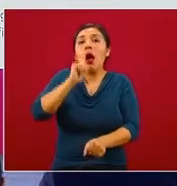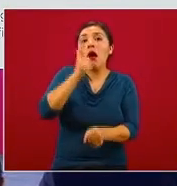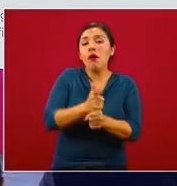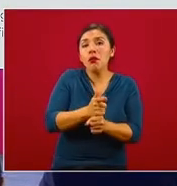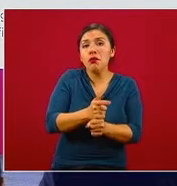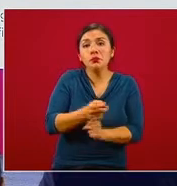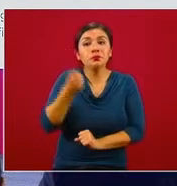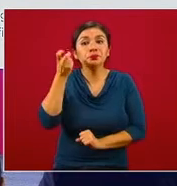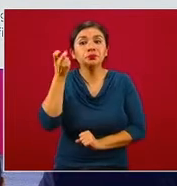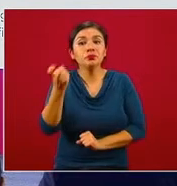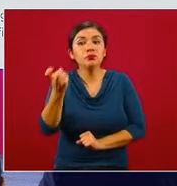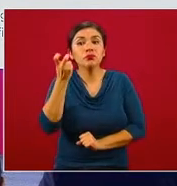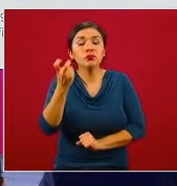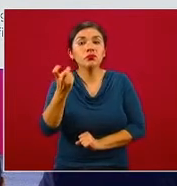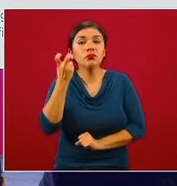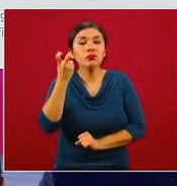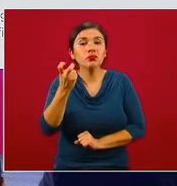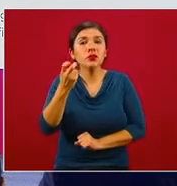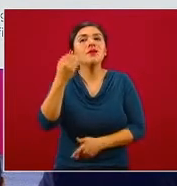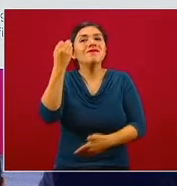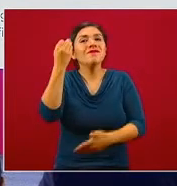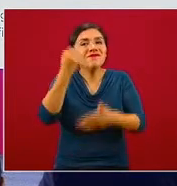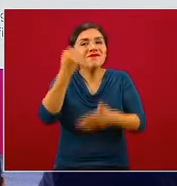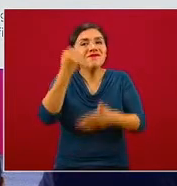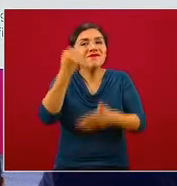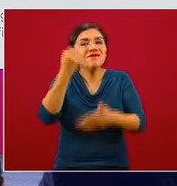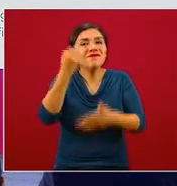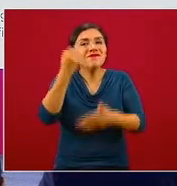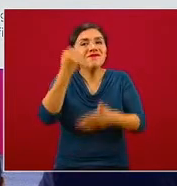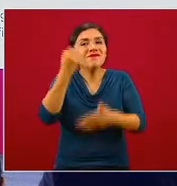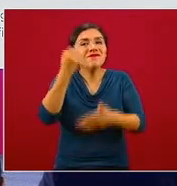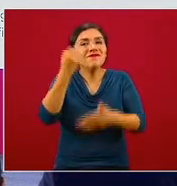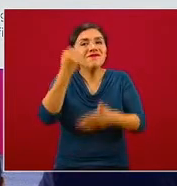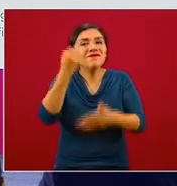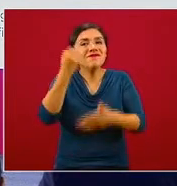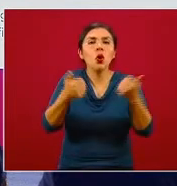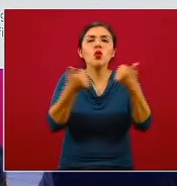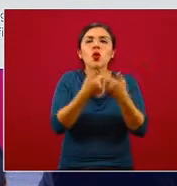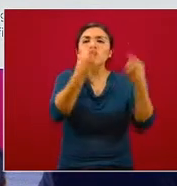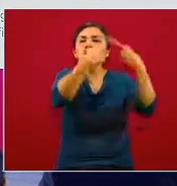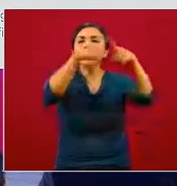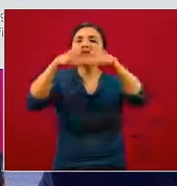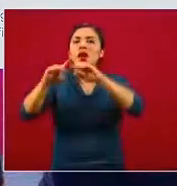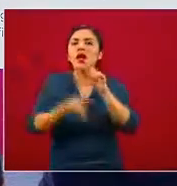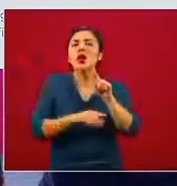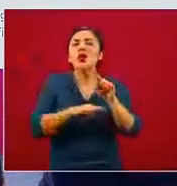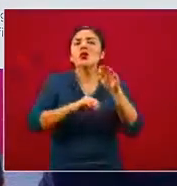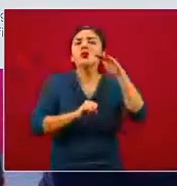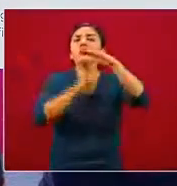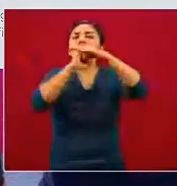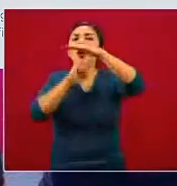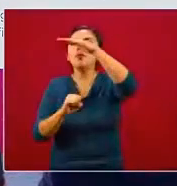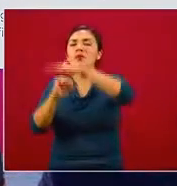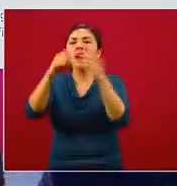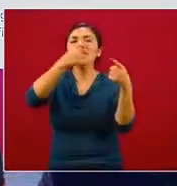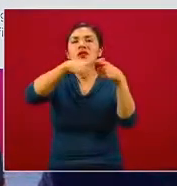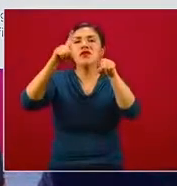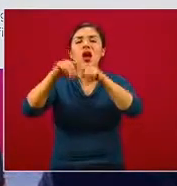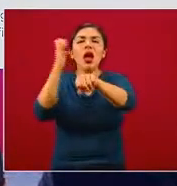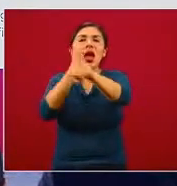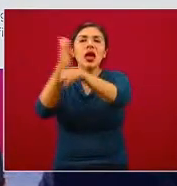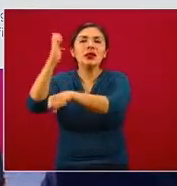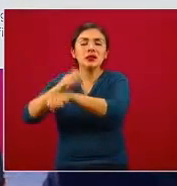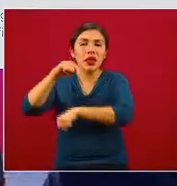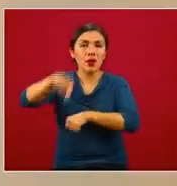will be showing, and that Dr. Lopez-Gatell has been showing every night, one thing that we found